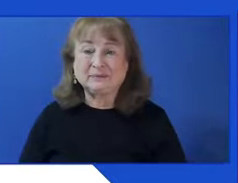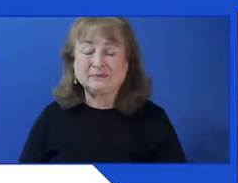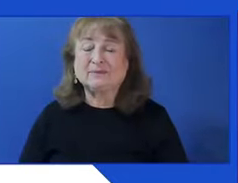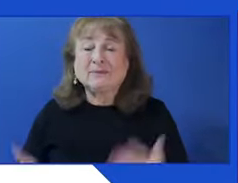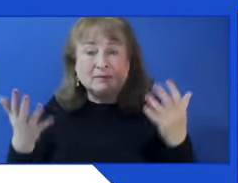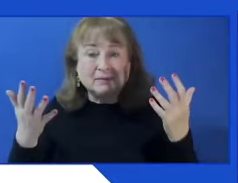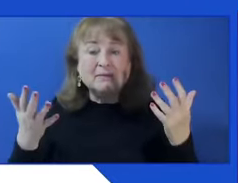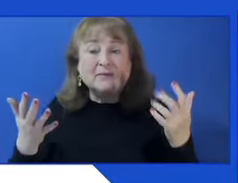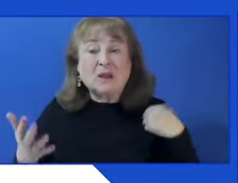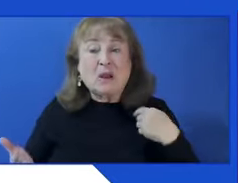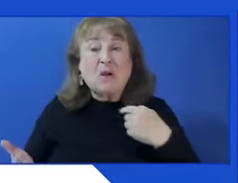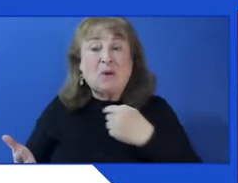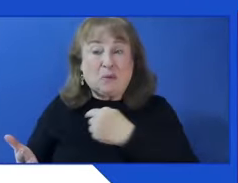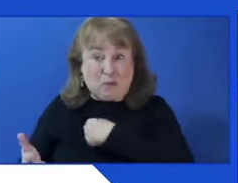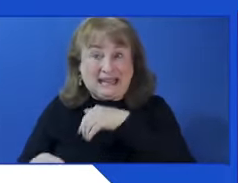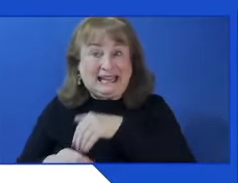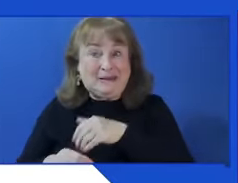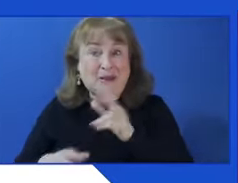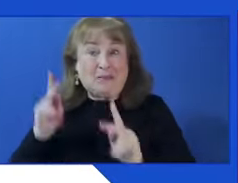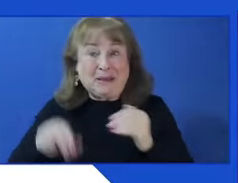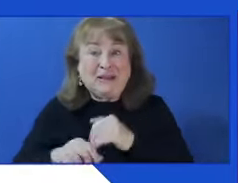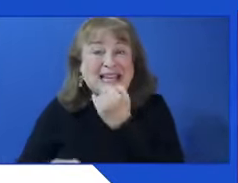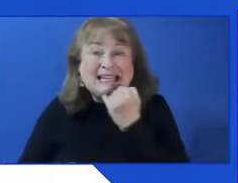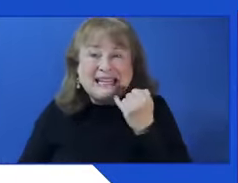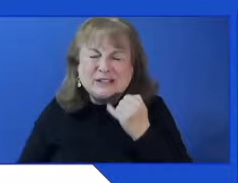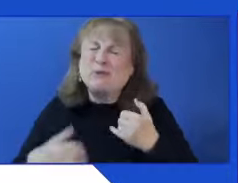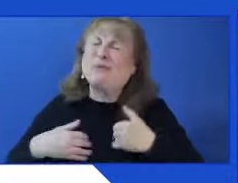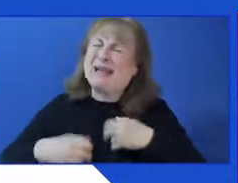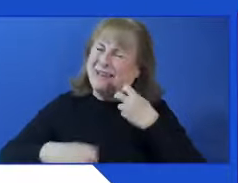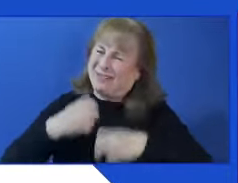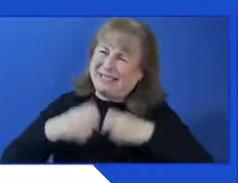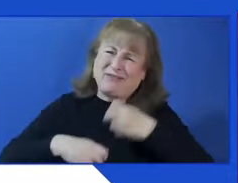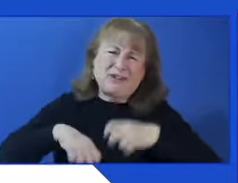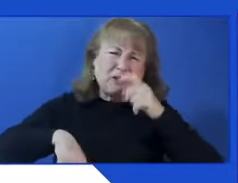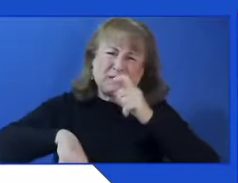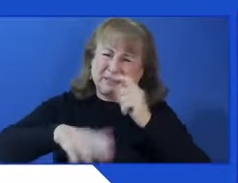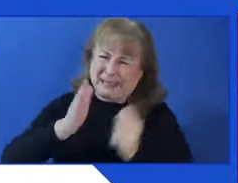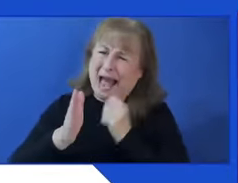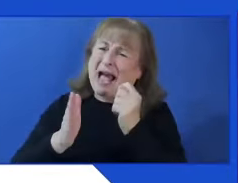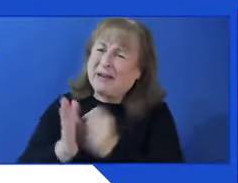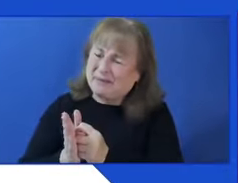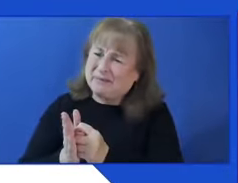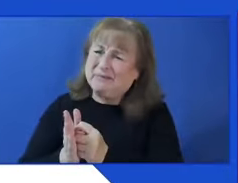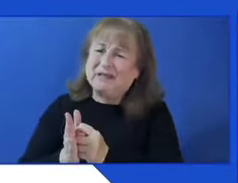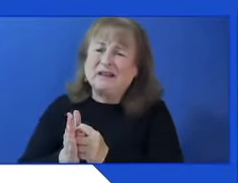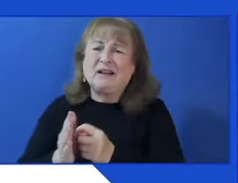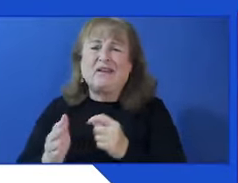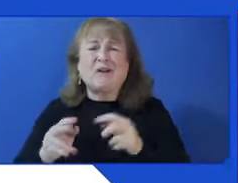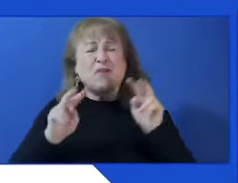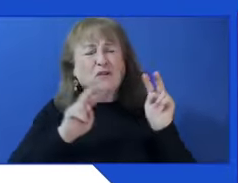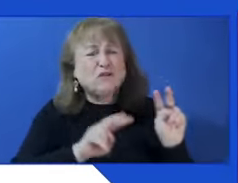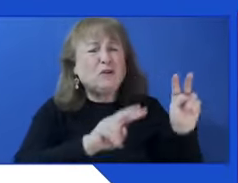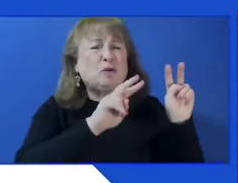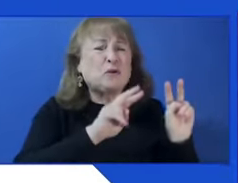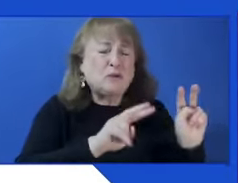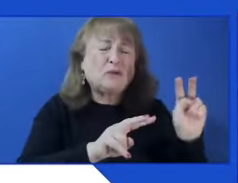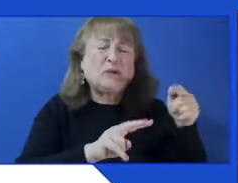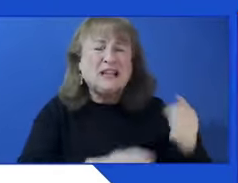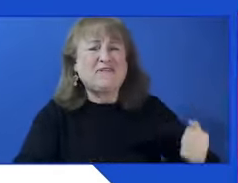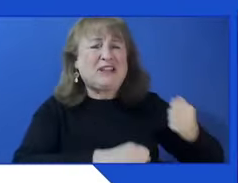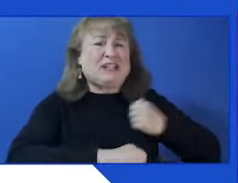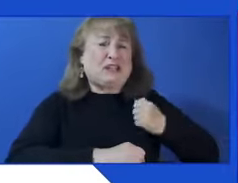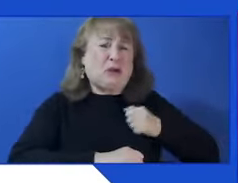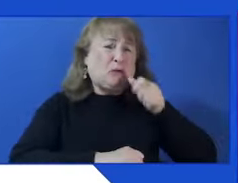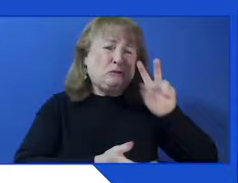Because we in Israel go through difficult days. We go from one funeral of the soldier who